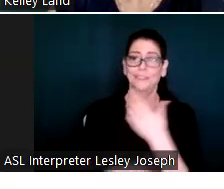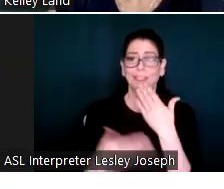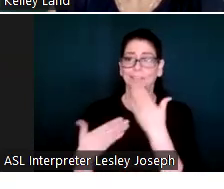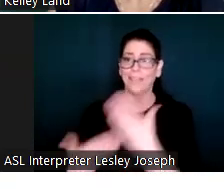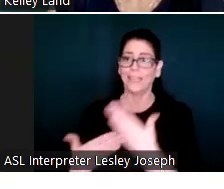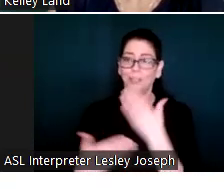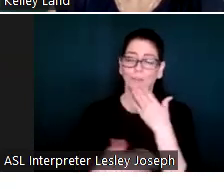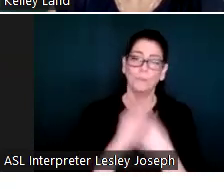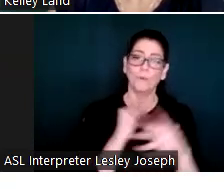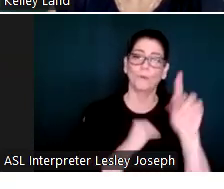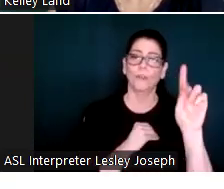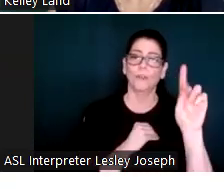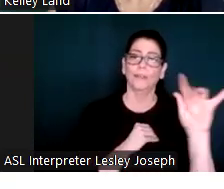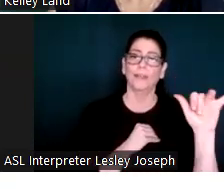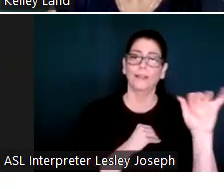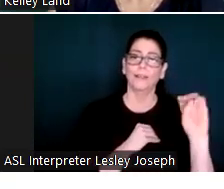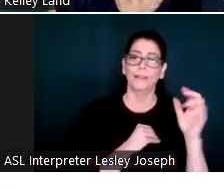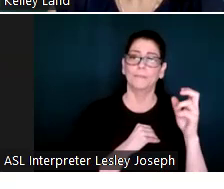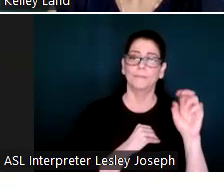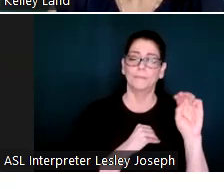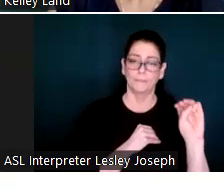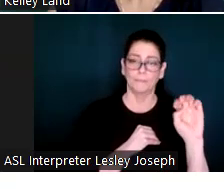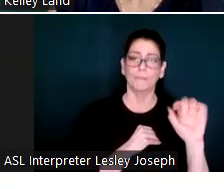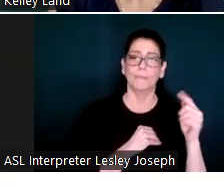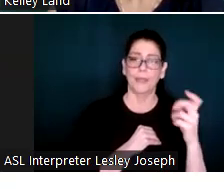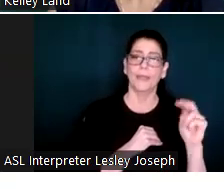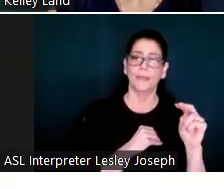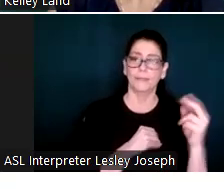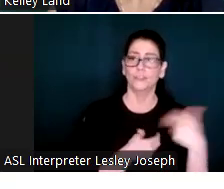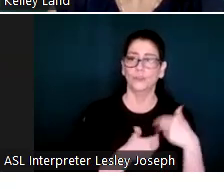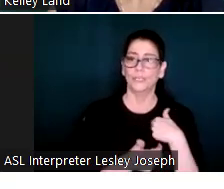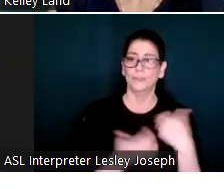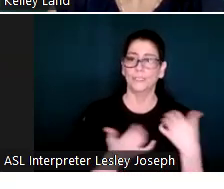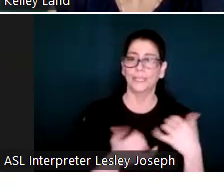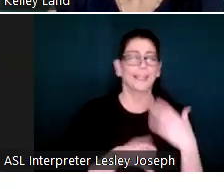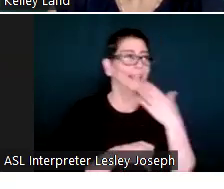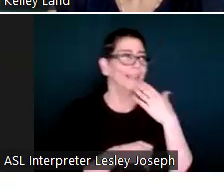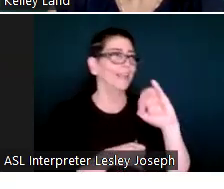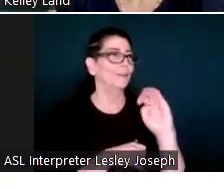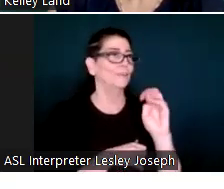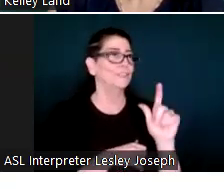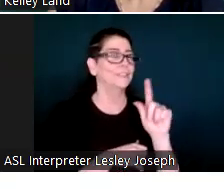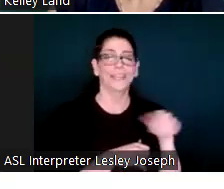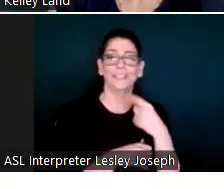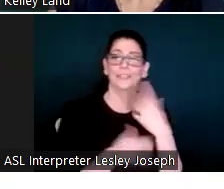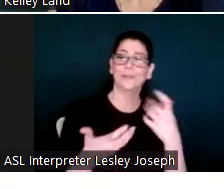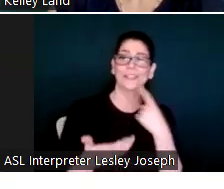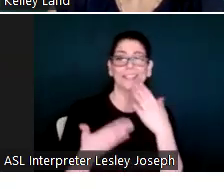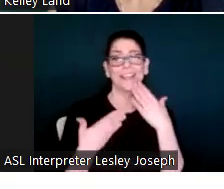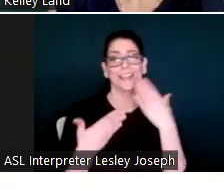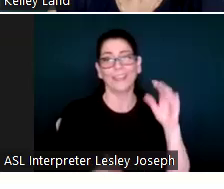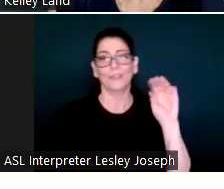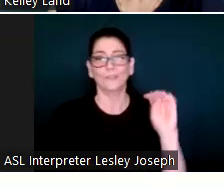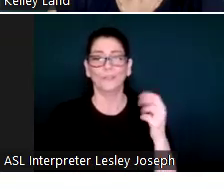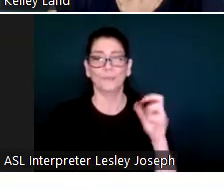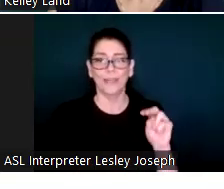both of you, Kelly and Megan, for joining me today. Yeah, thanks, Jill. And I just wanted to say thank you as well to Megan,